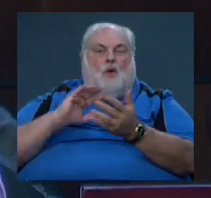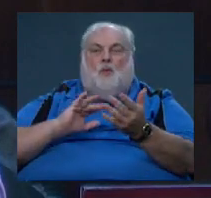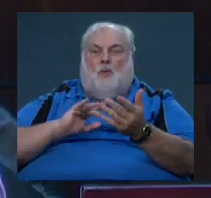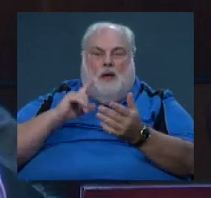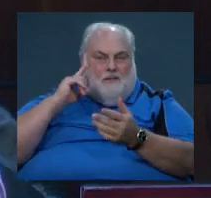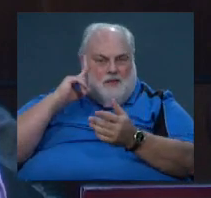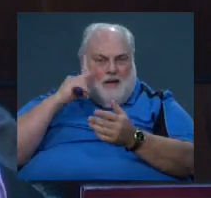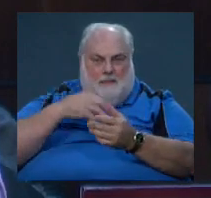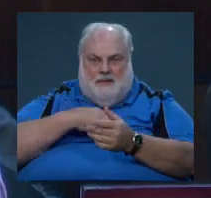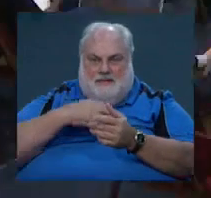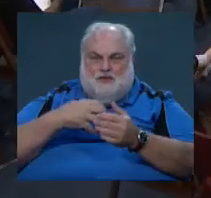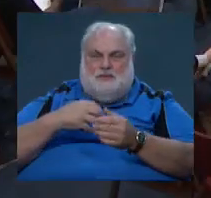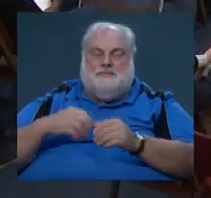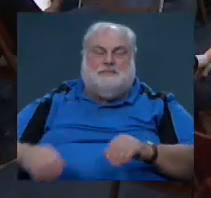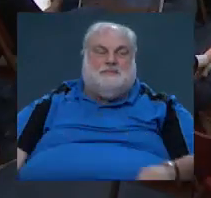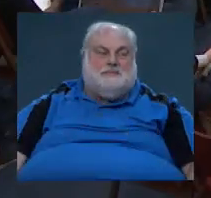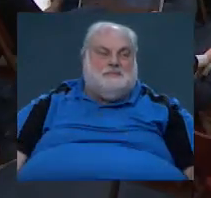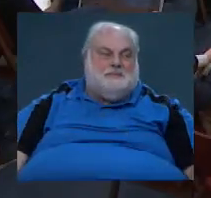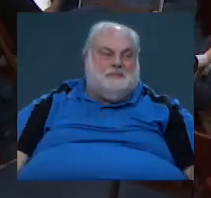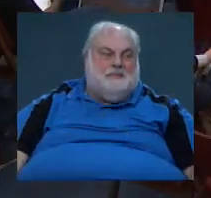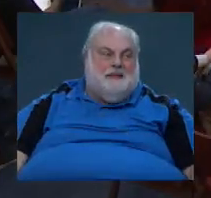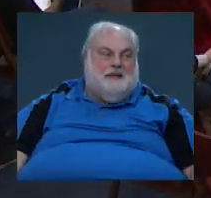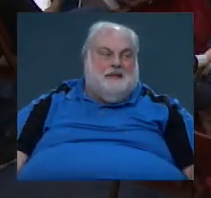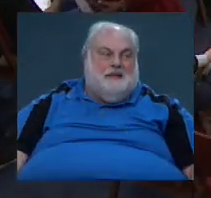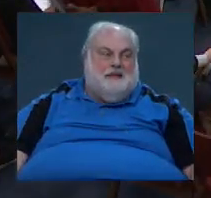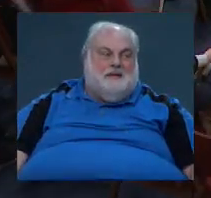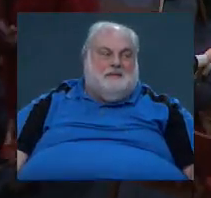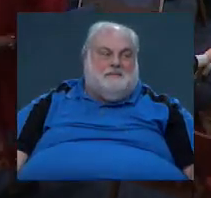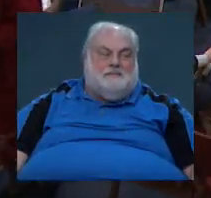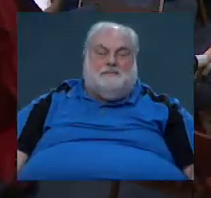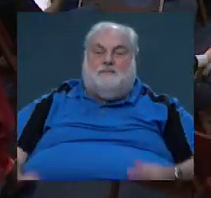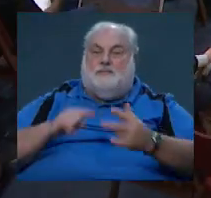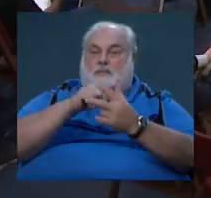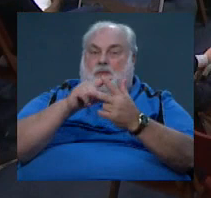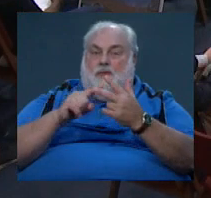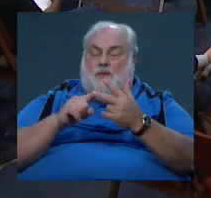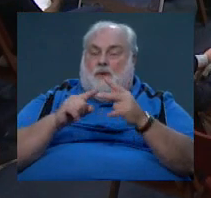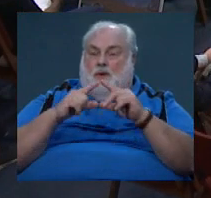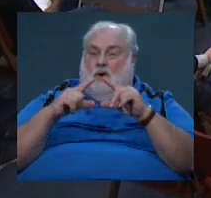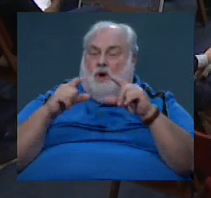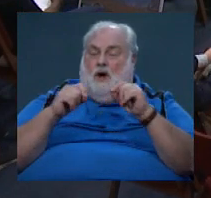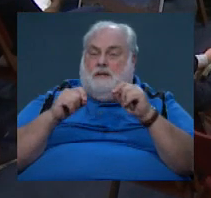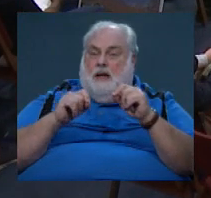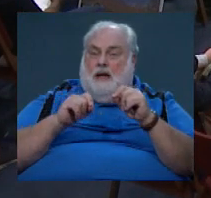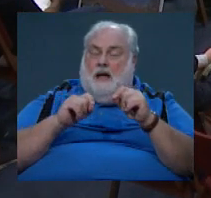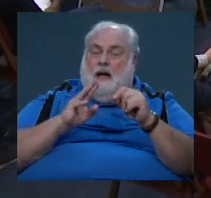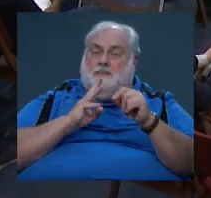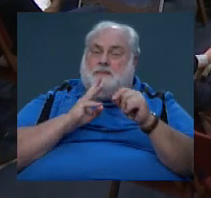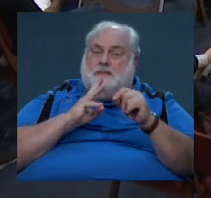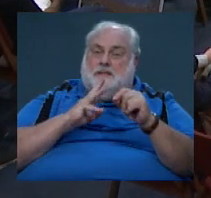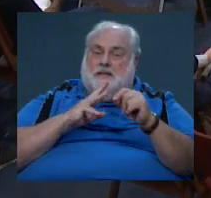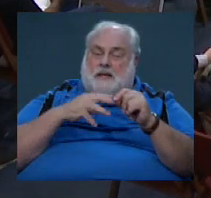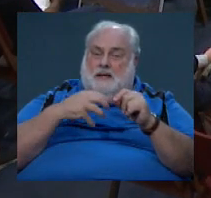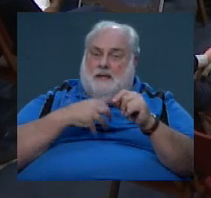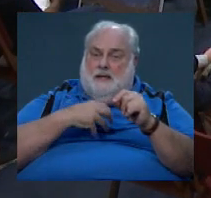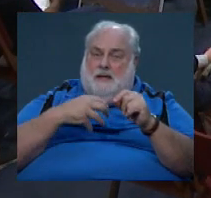Yes, sir. Pardon me. We have 3 cards in opposition. I think one of them is